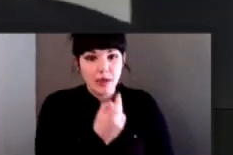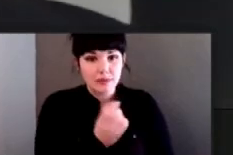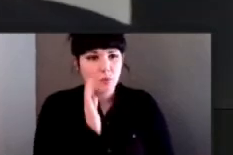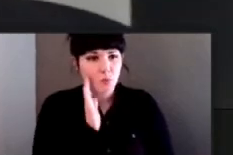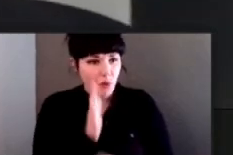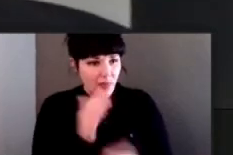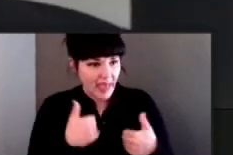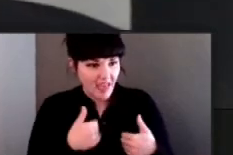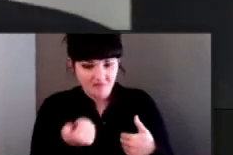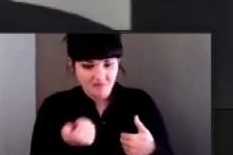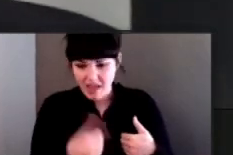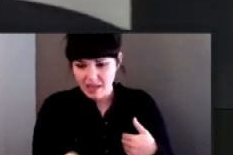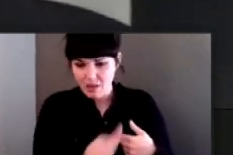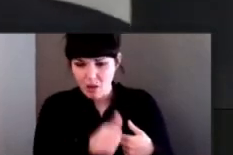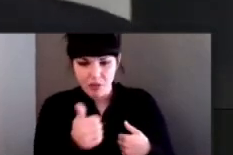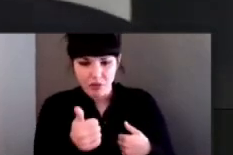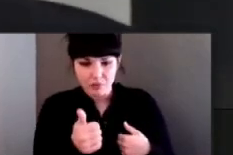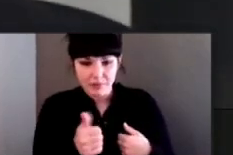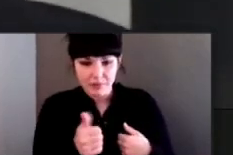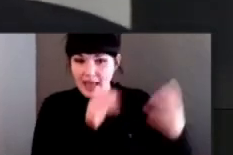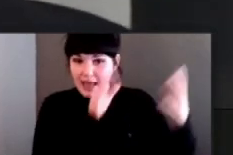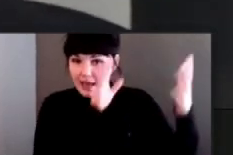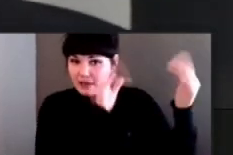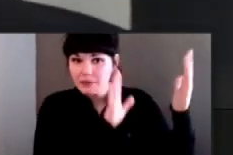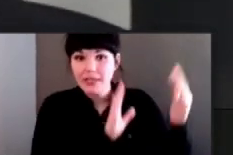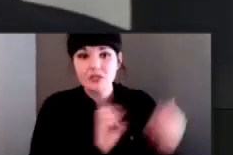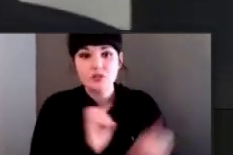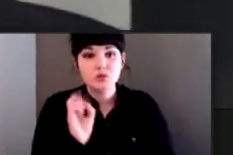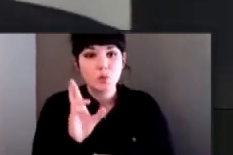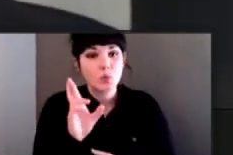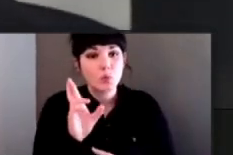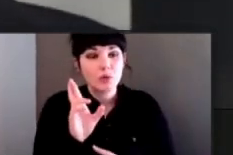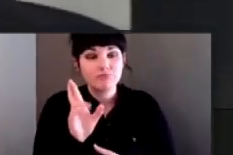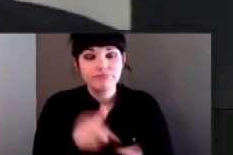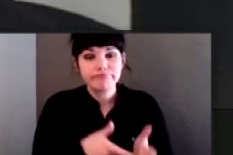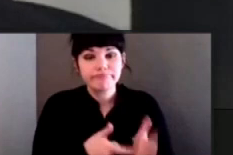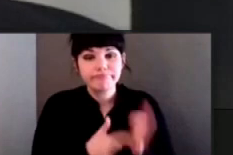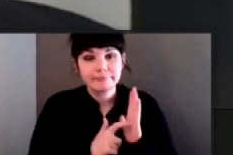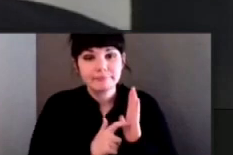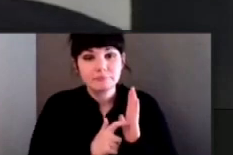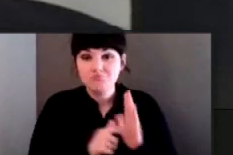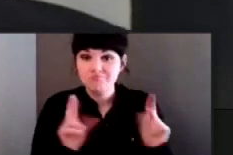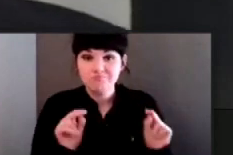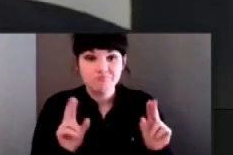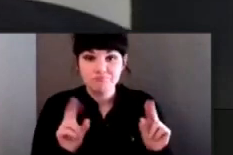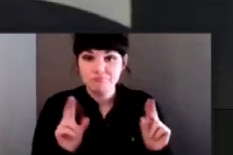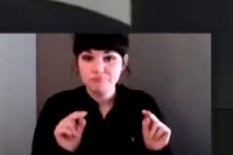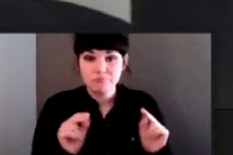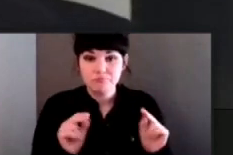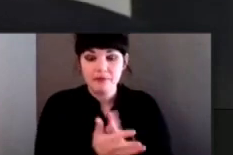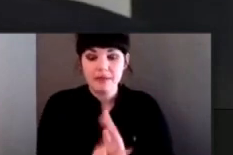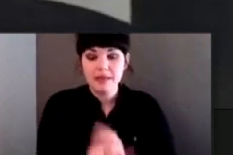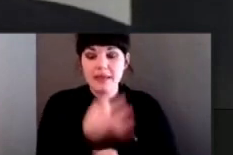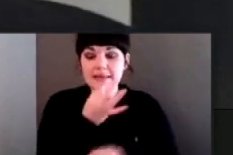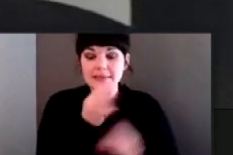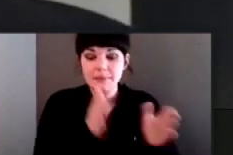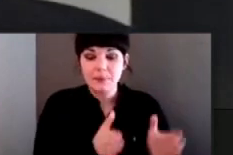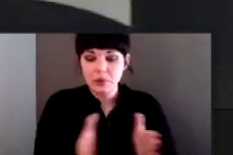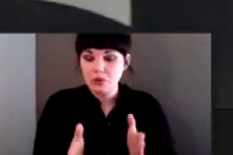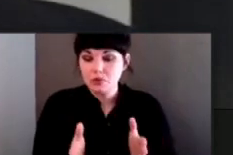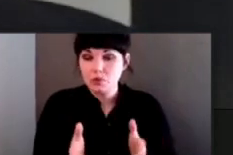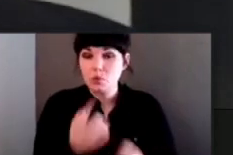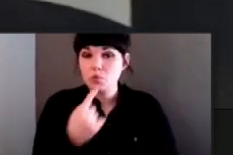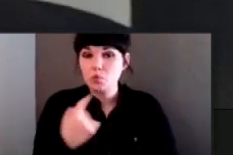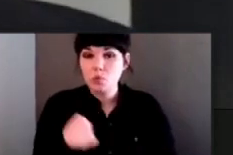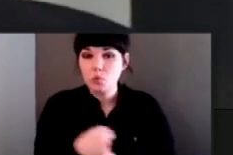why is it goes back to what the experts are telling us is that the mitigation measures that we have in place, the